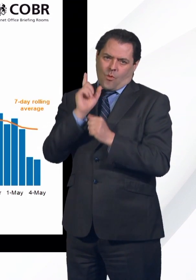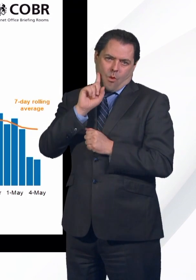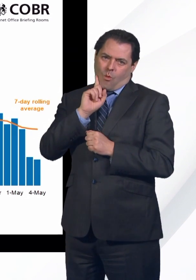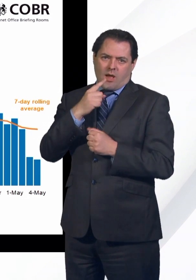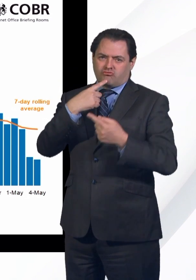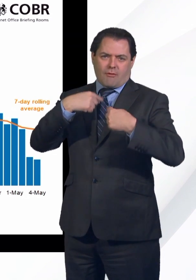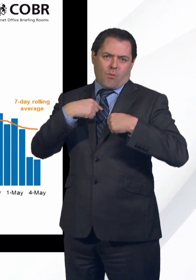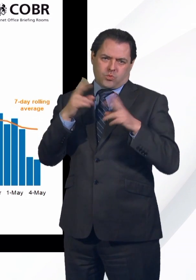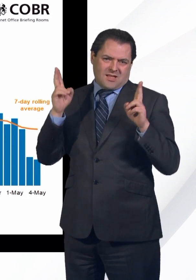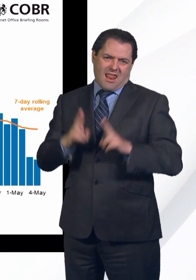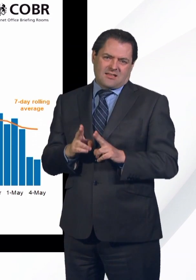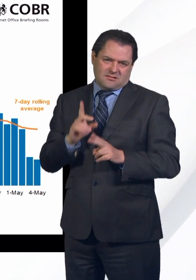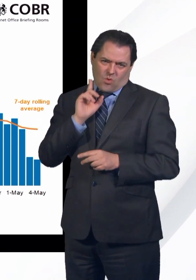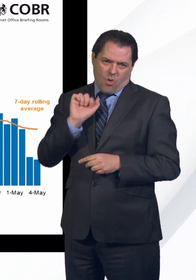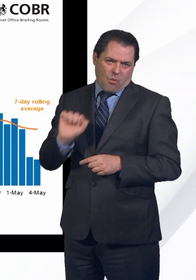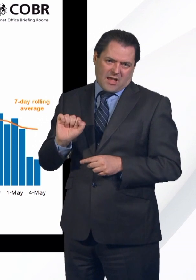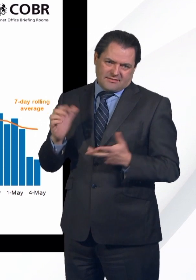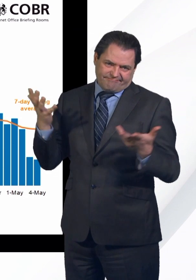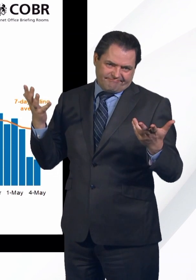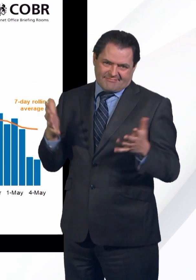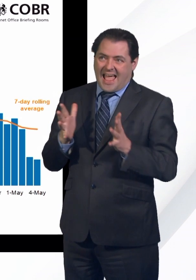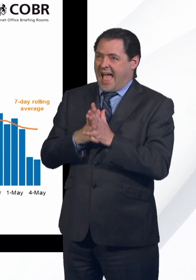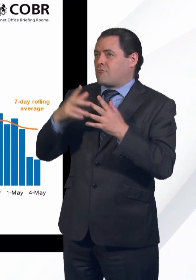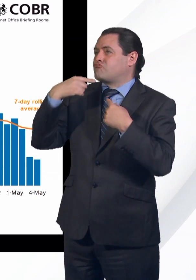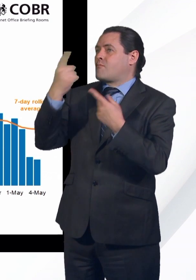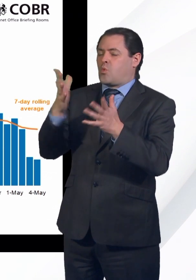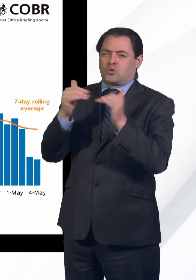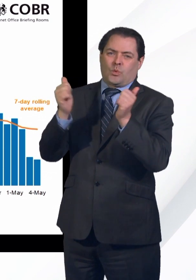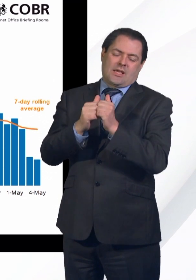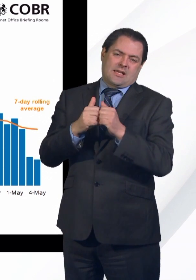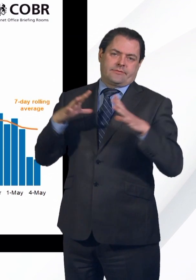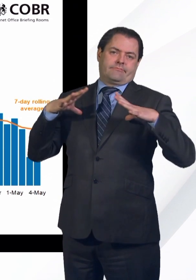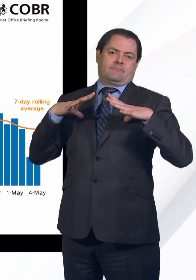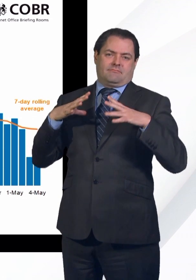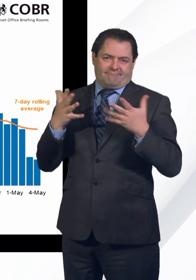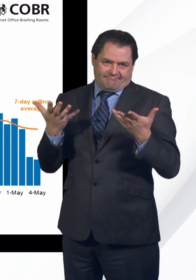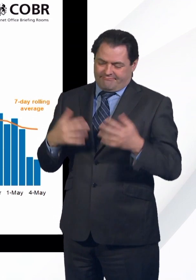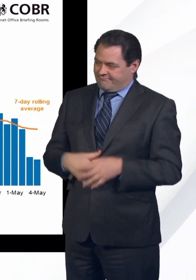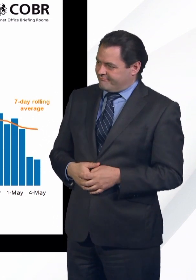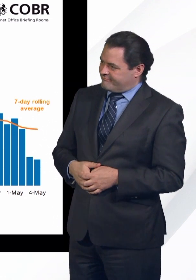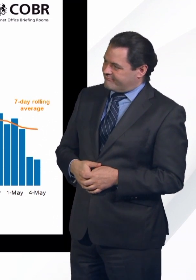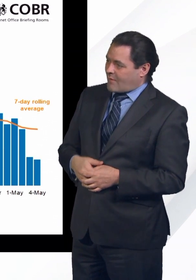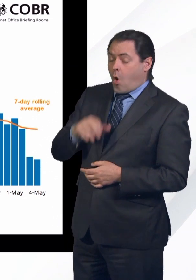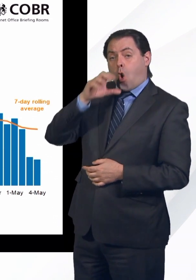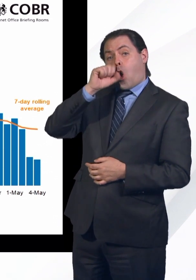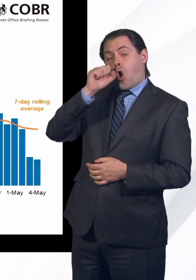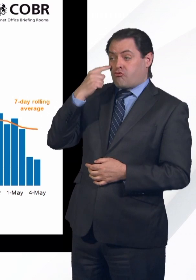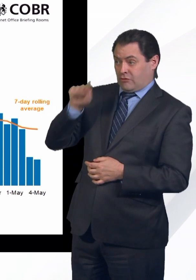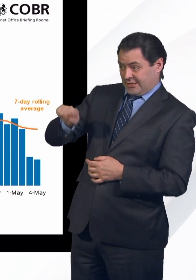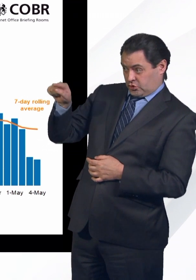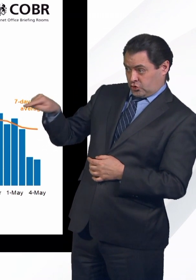weekends. That's an artifact of the way people report deaths. But overall, if you look at the orange line, the